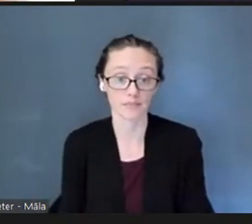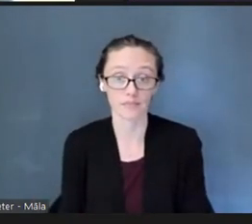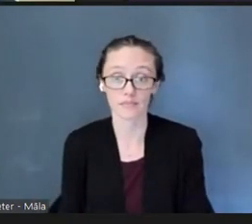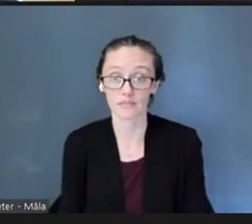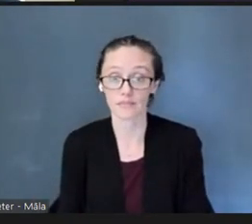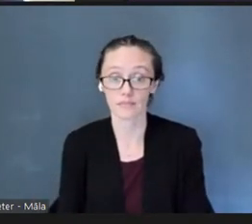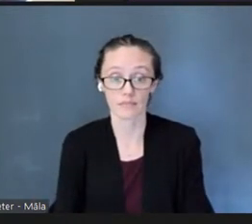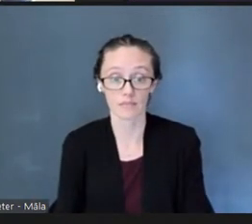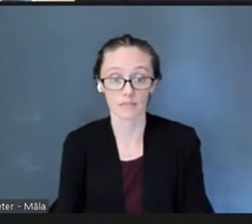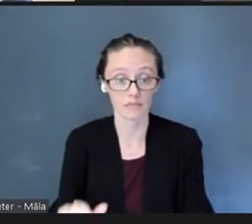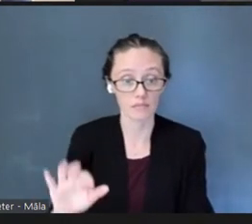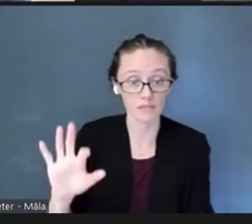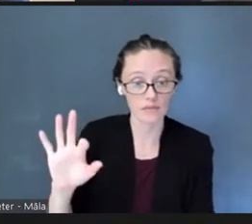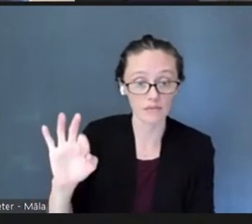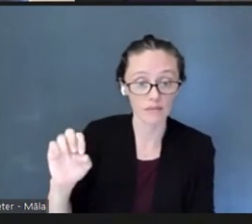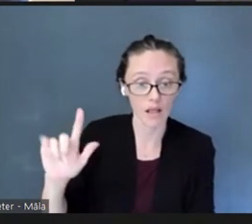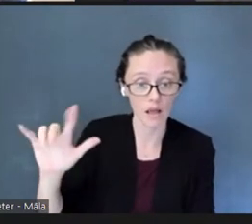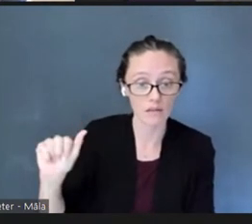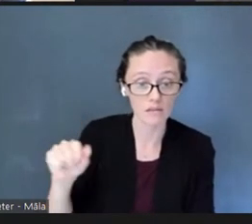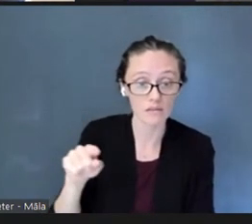Senator Favela?